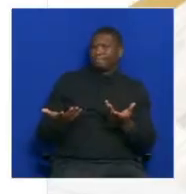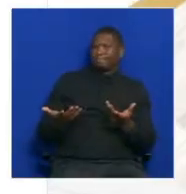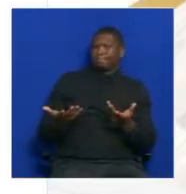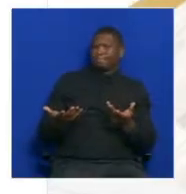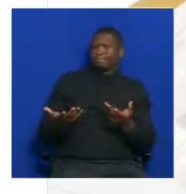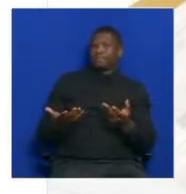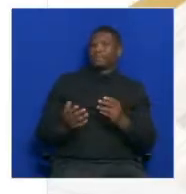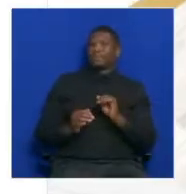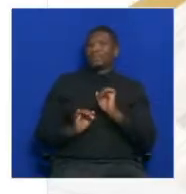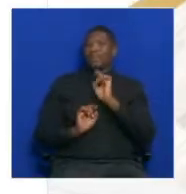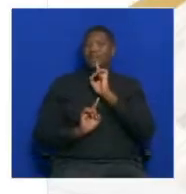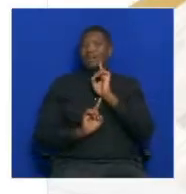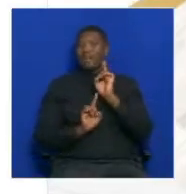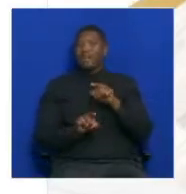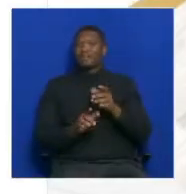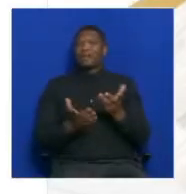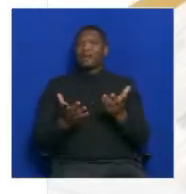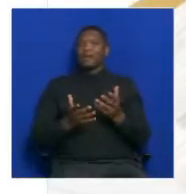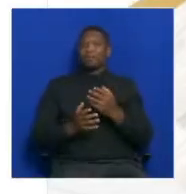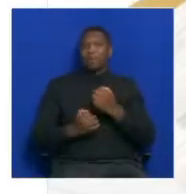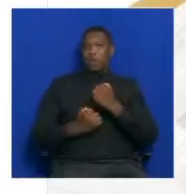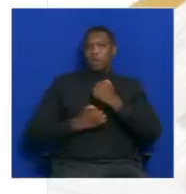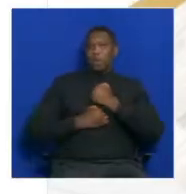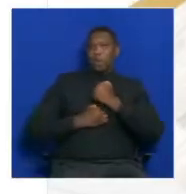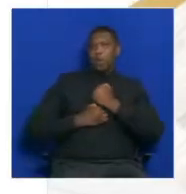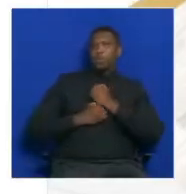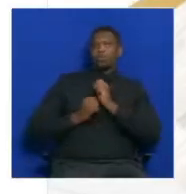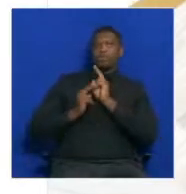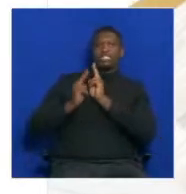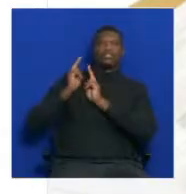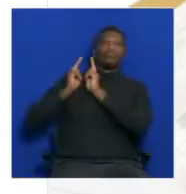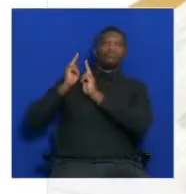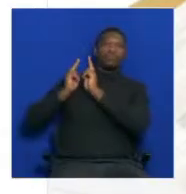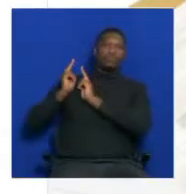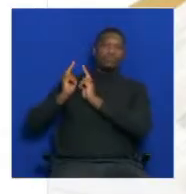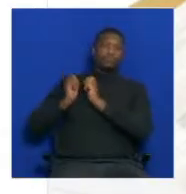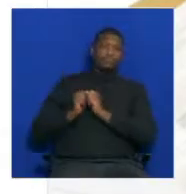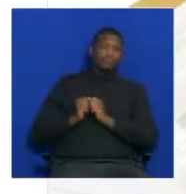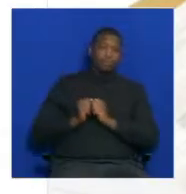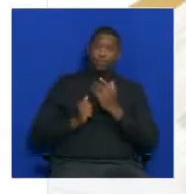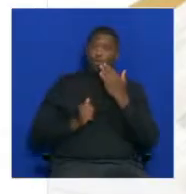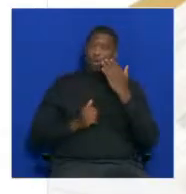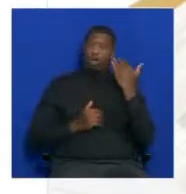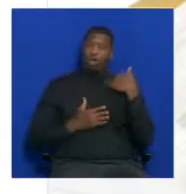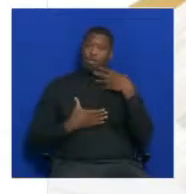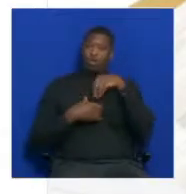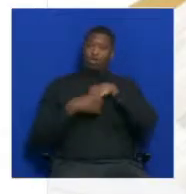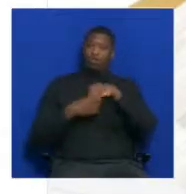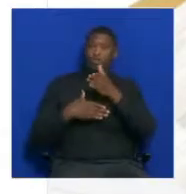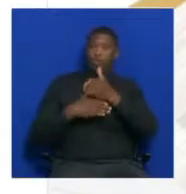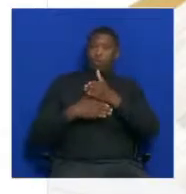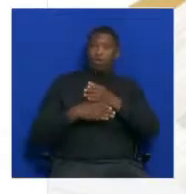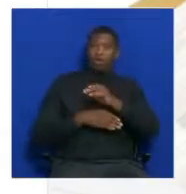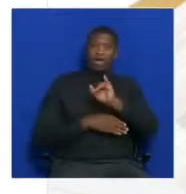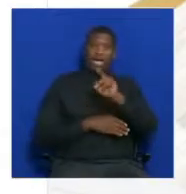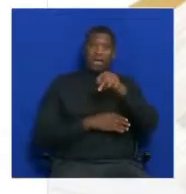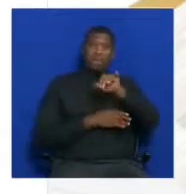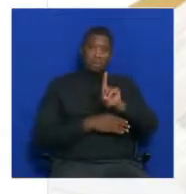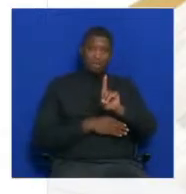partly in my own history. During my time at IPID, I was involved in serious